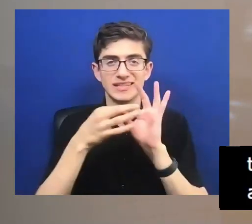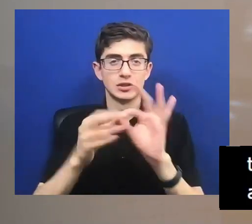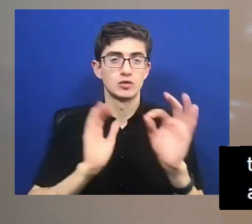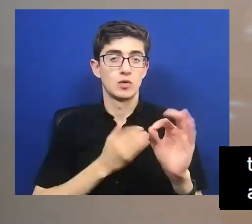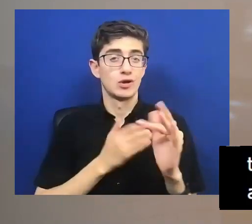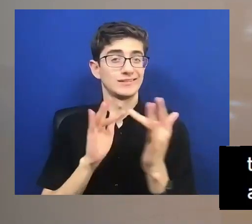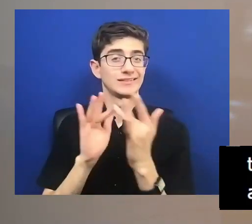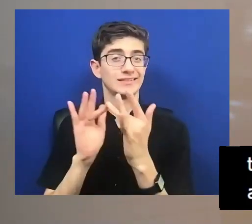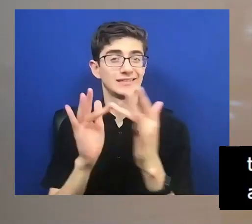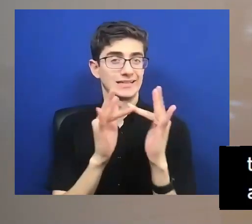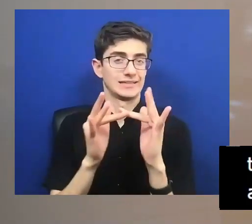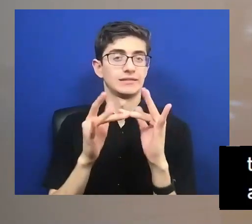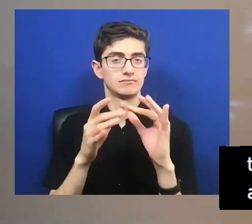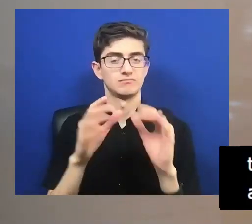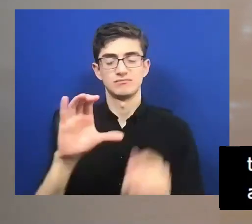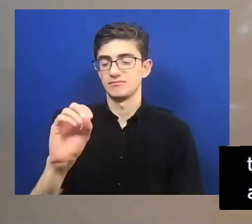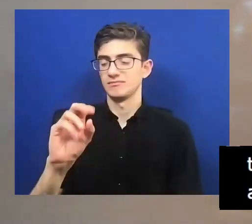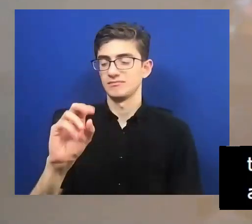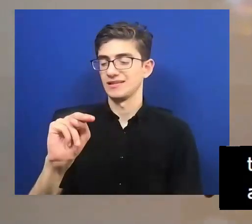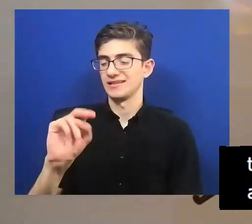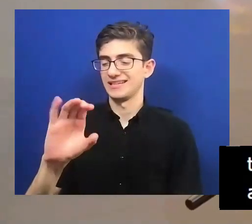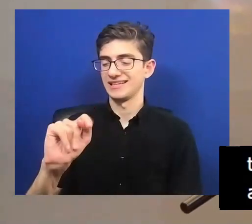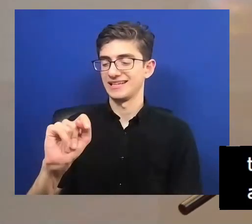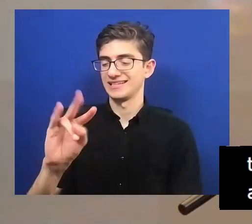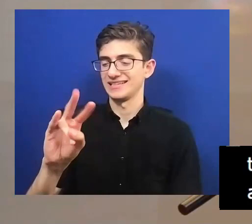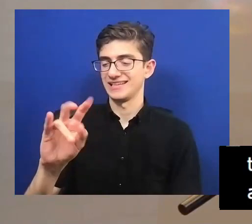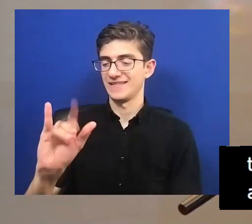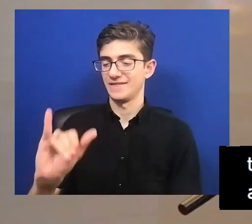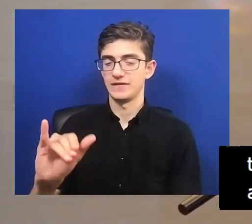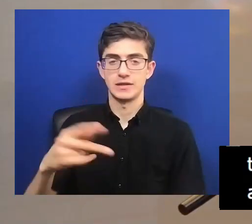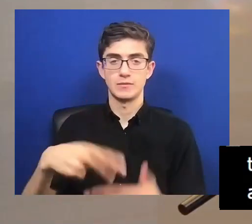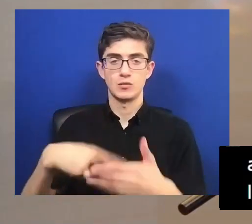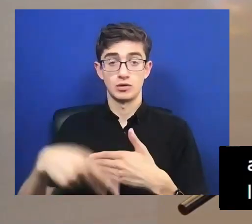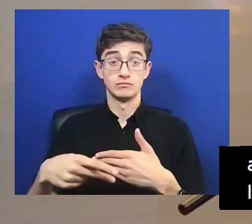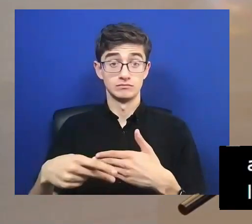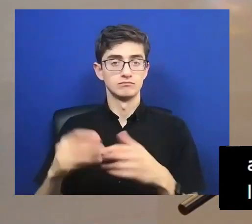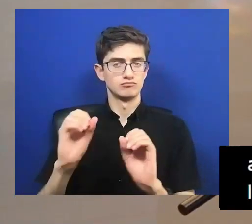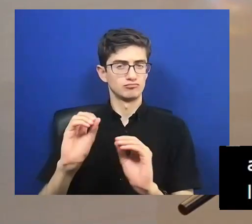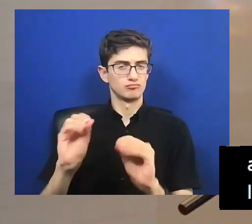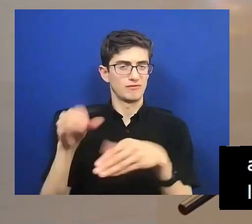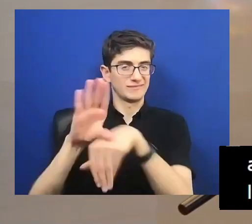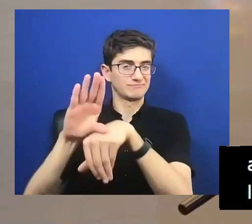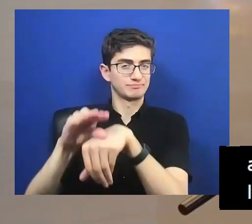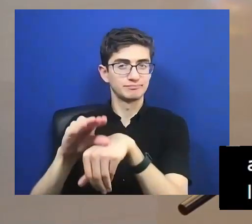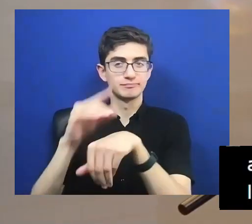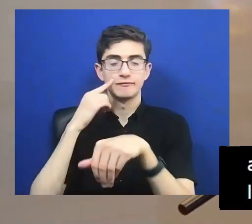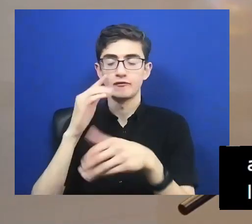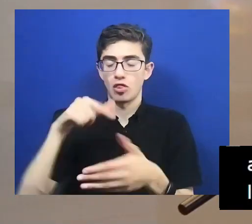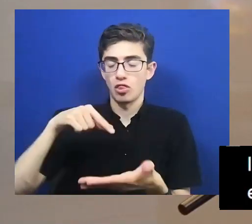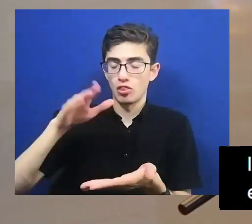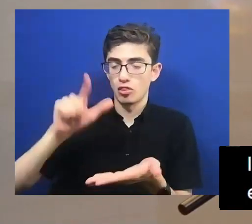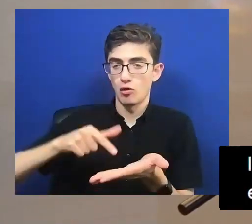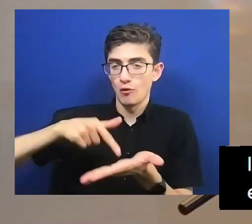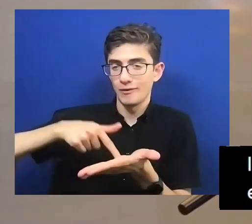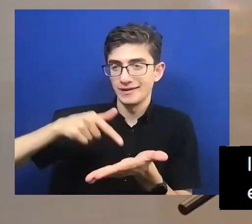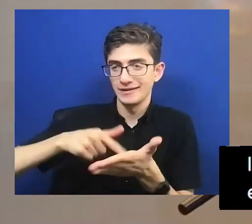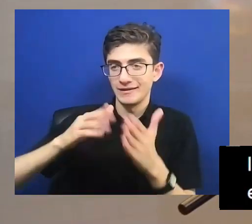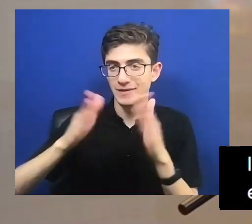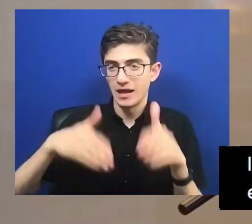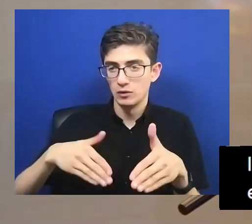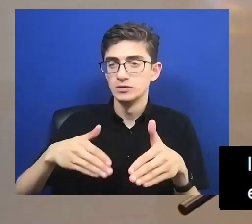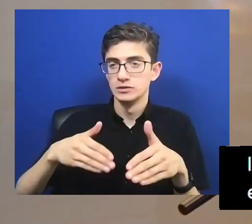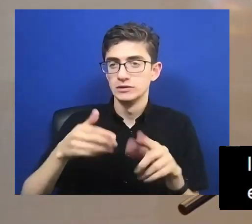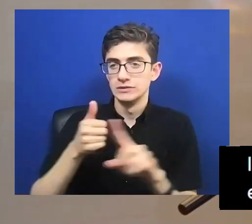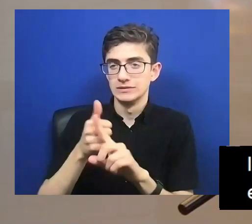low-income households. New Yorkers responded, and we are approaching 1.4 million New York households enrolled